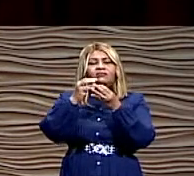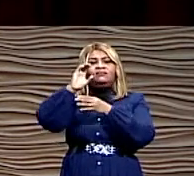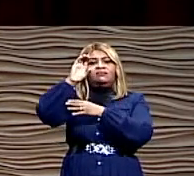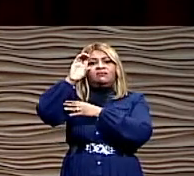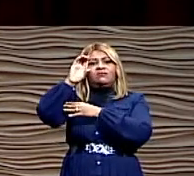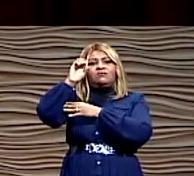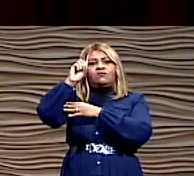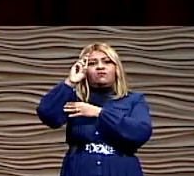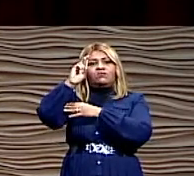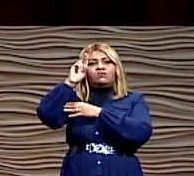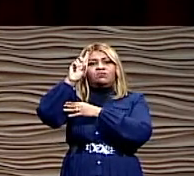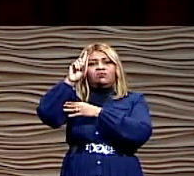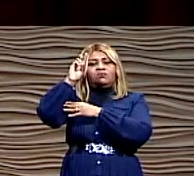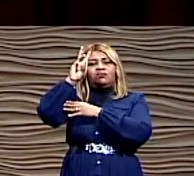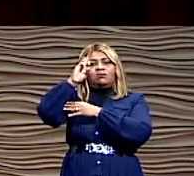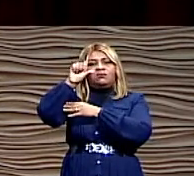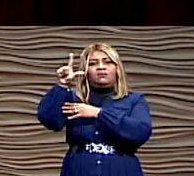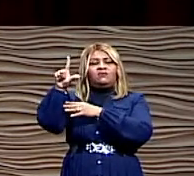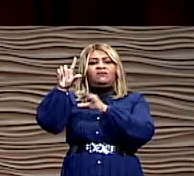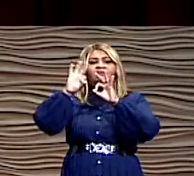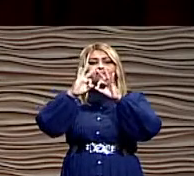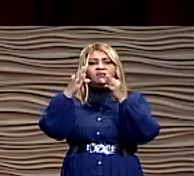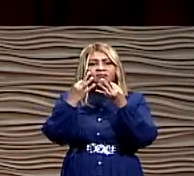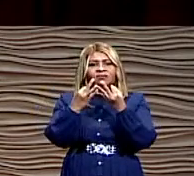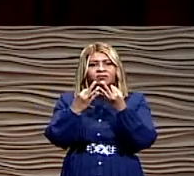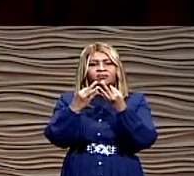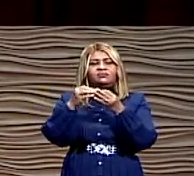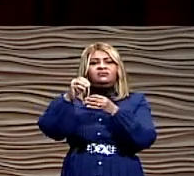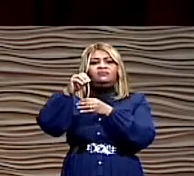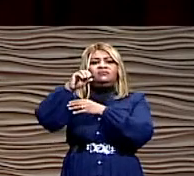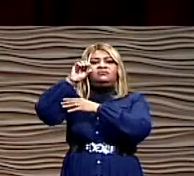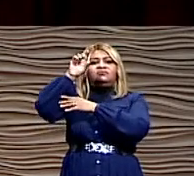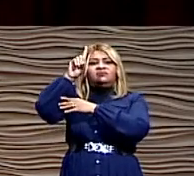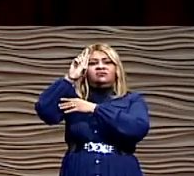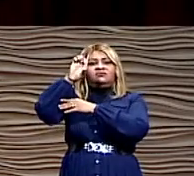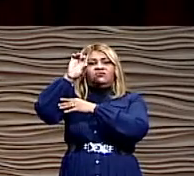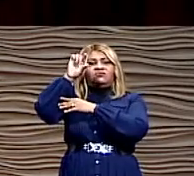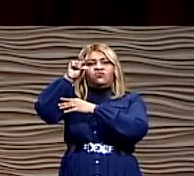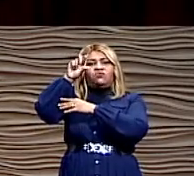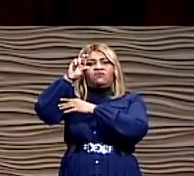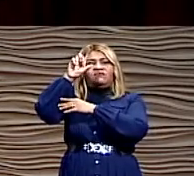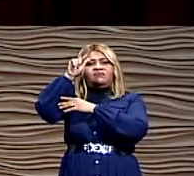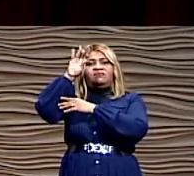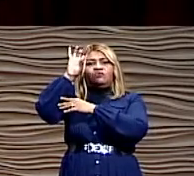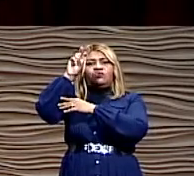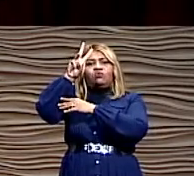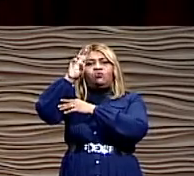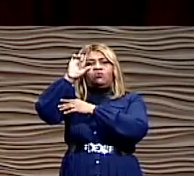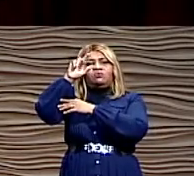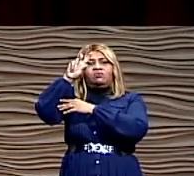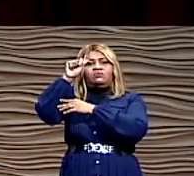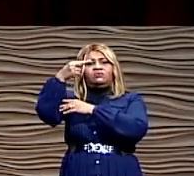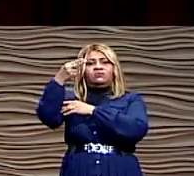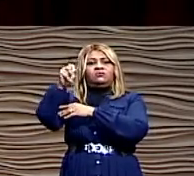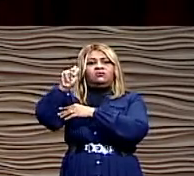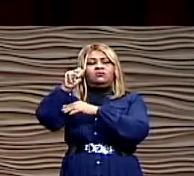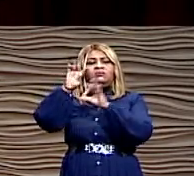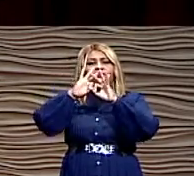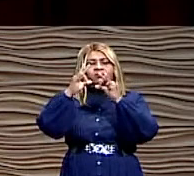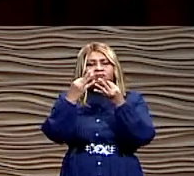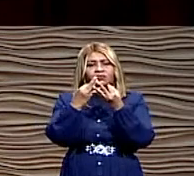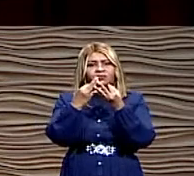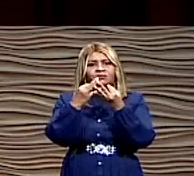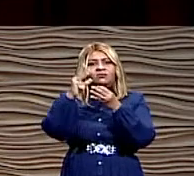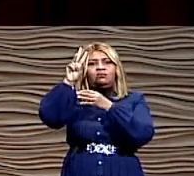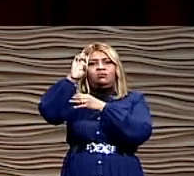Caldwell, Betty DeGraffenwright, the family of Minnie West, Betty and